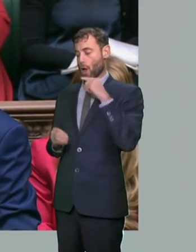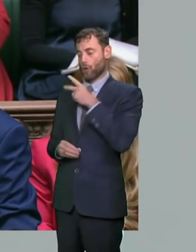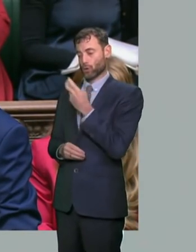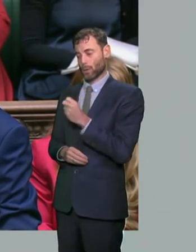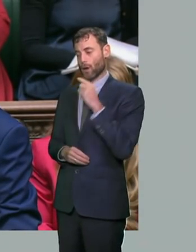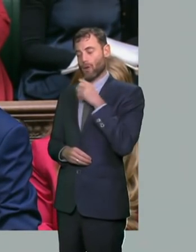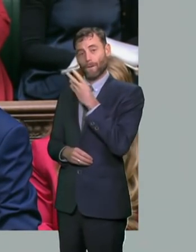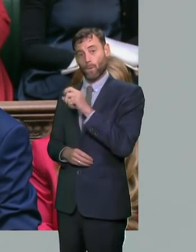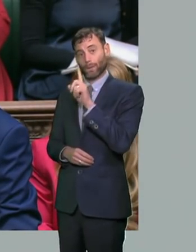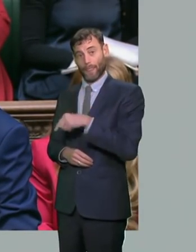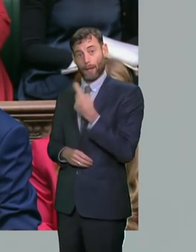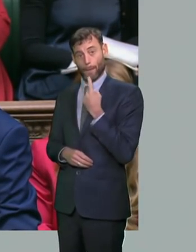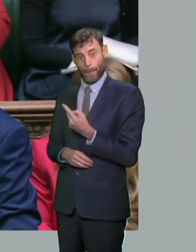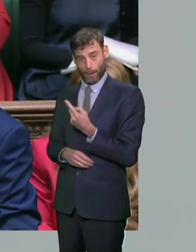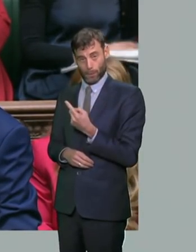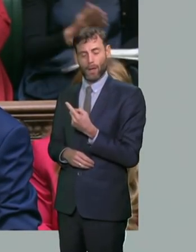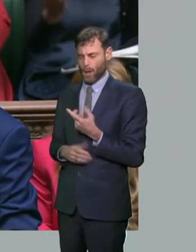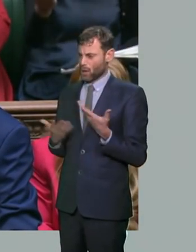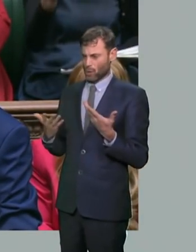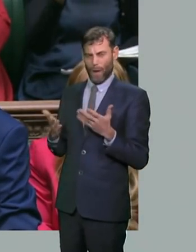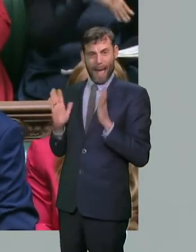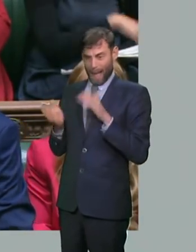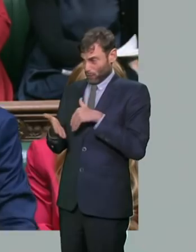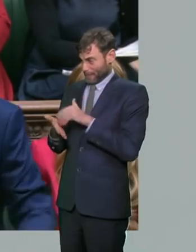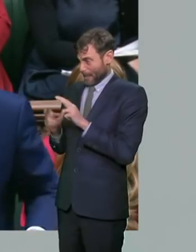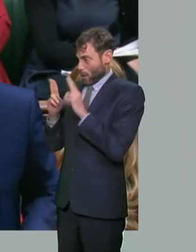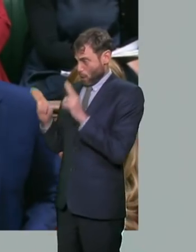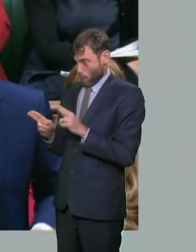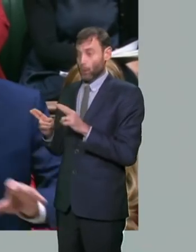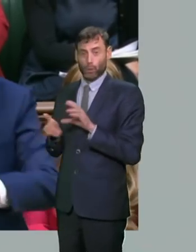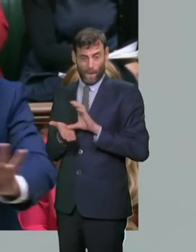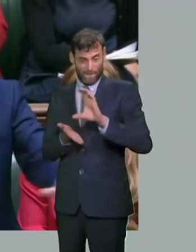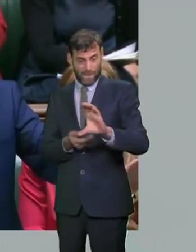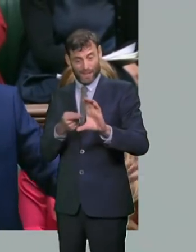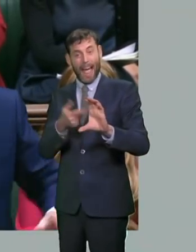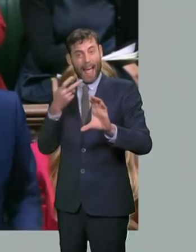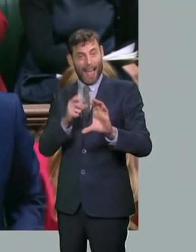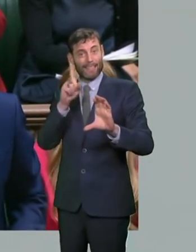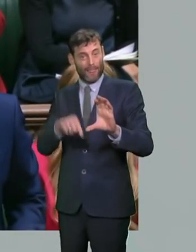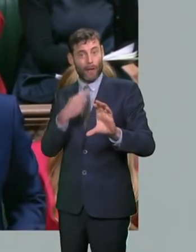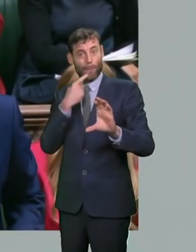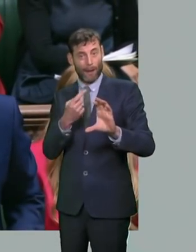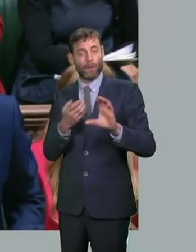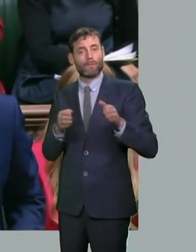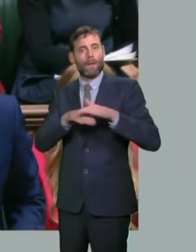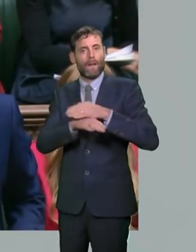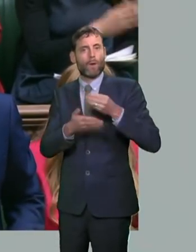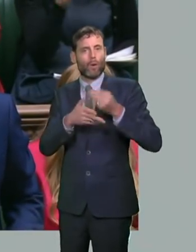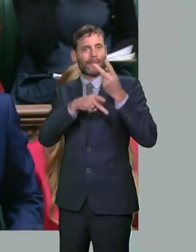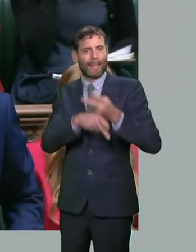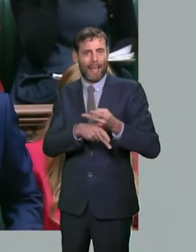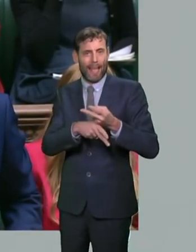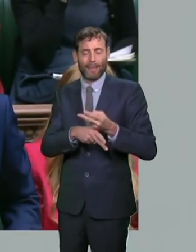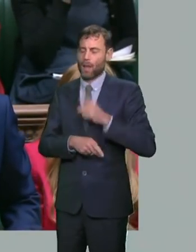£120,000, how do you find £80,000+ without selling your home? It's common sense. Strip away the bluster, strip away the